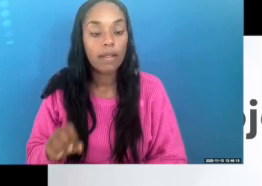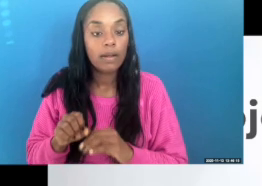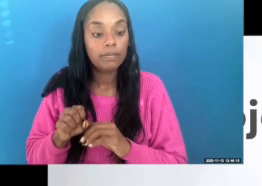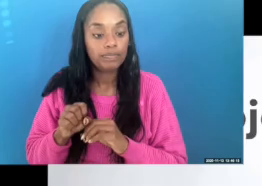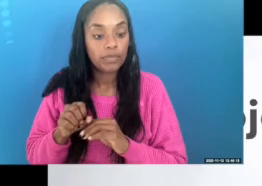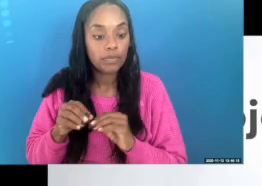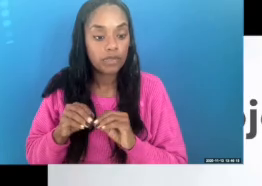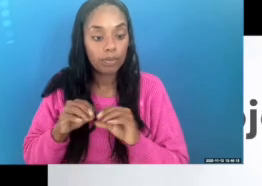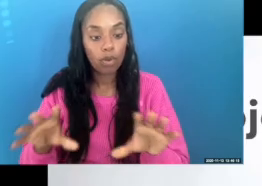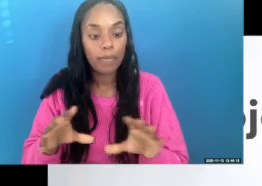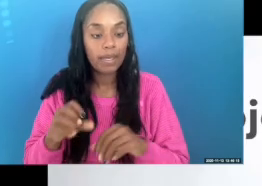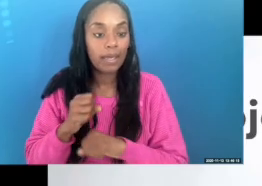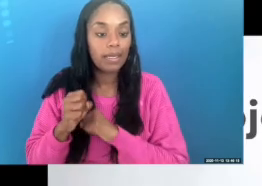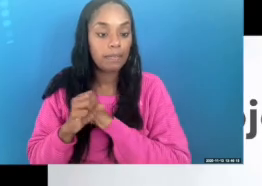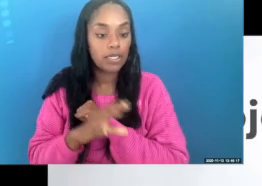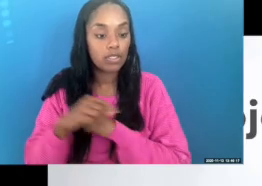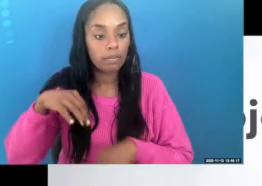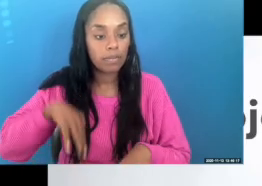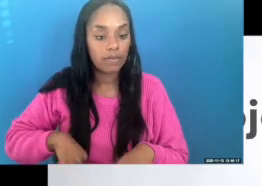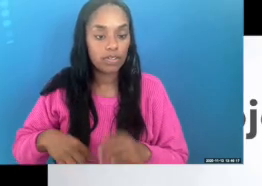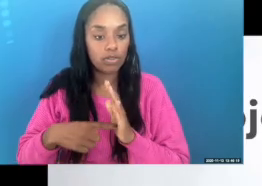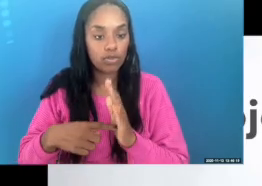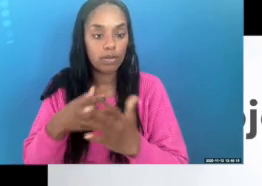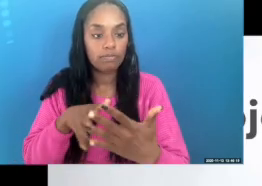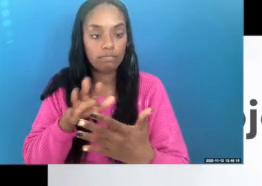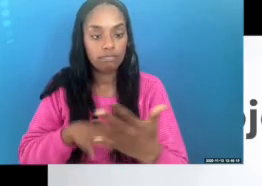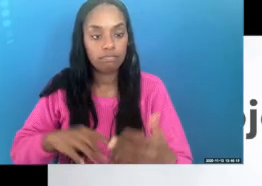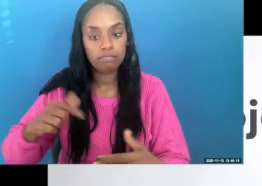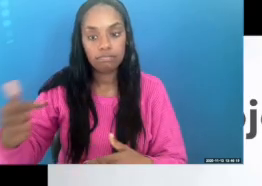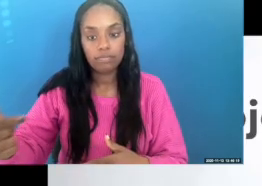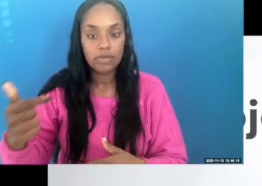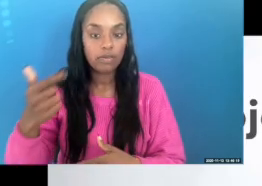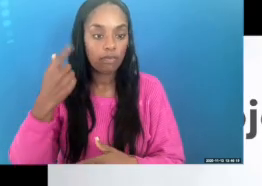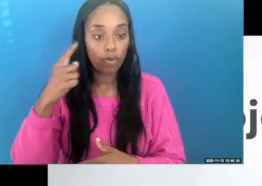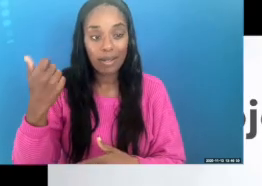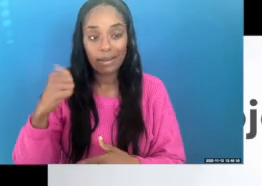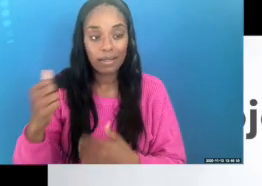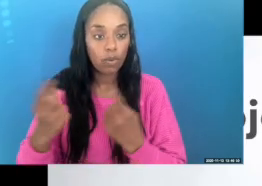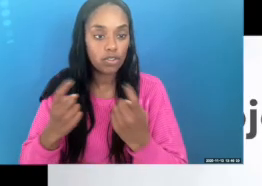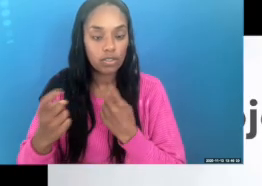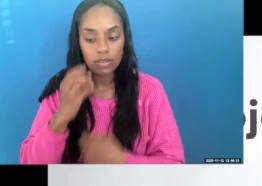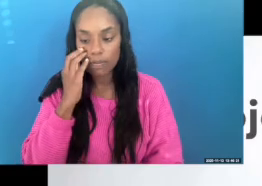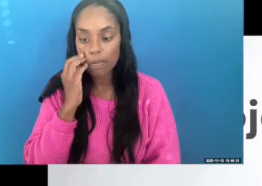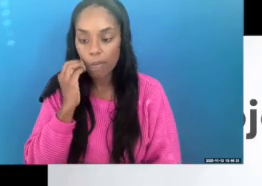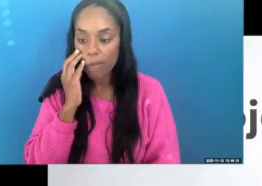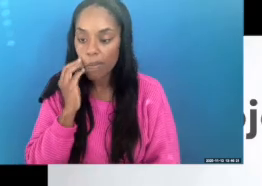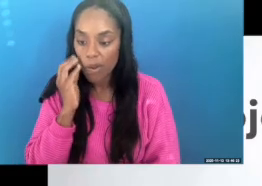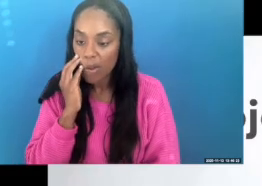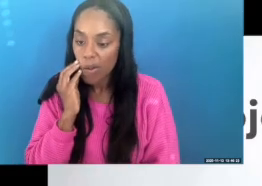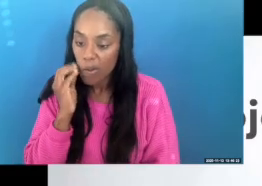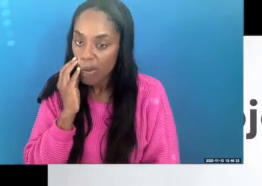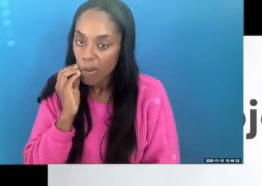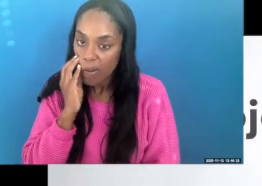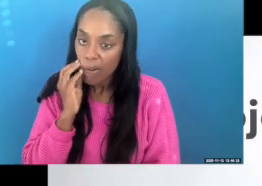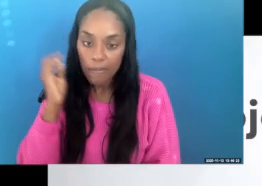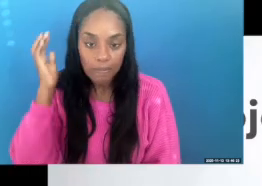equipment, leading to commercialization and large-scale deployments. Aggregated deployments and emission benefits are shown in the